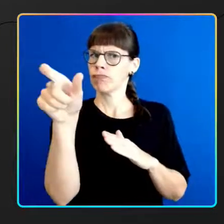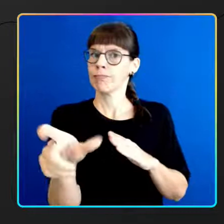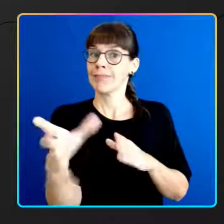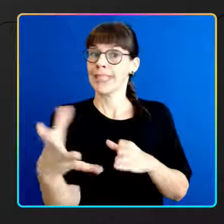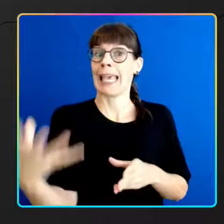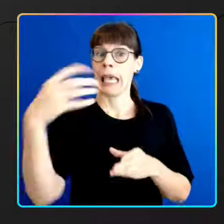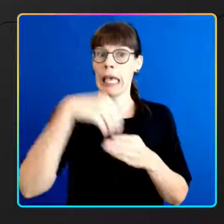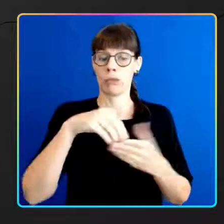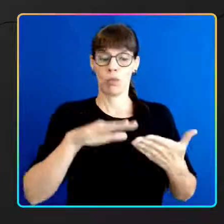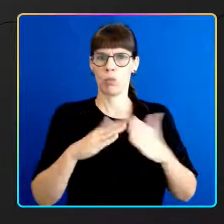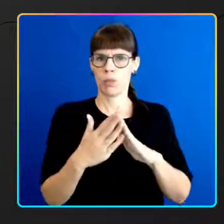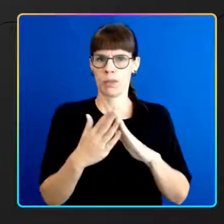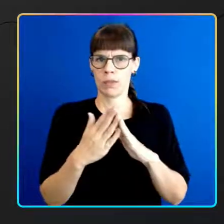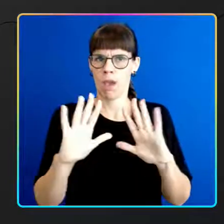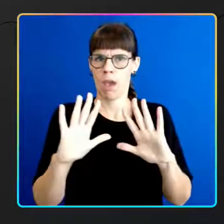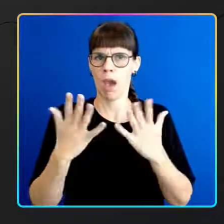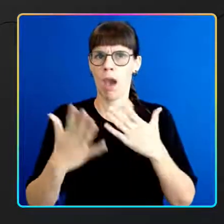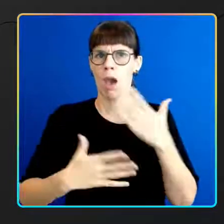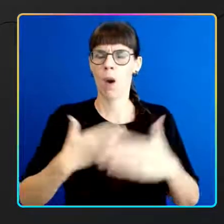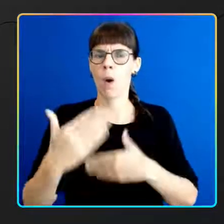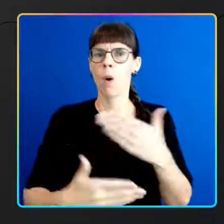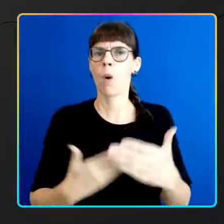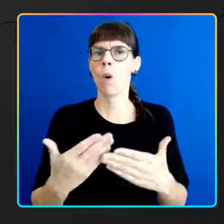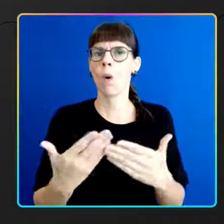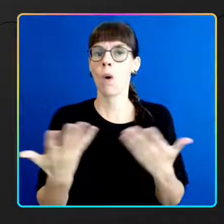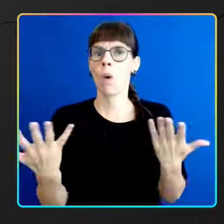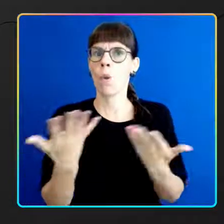kind of what is it about the community you really enjoy?